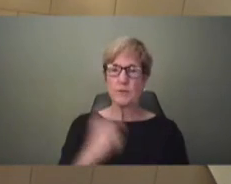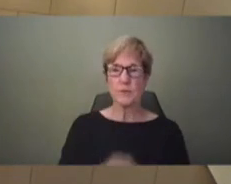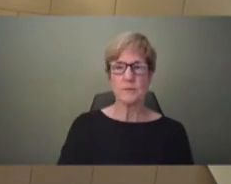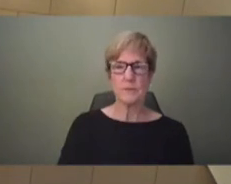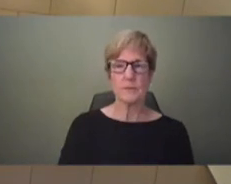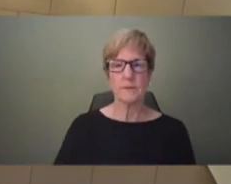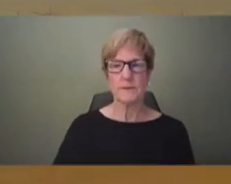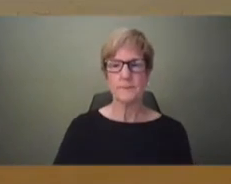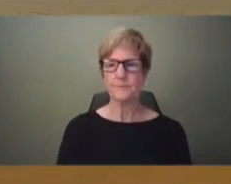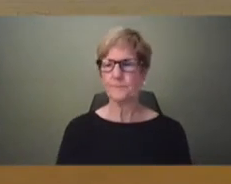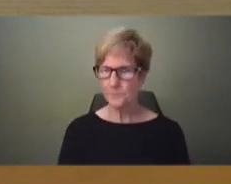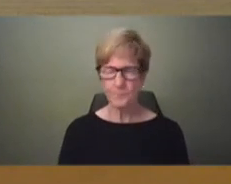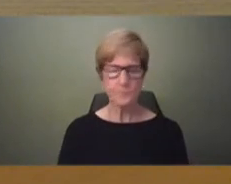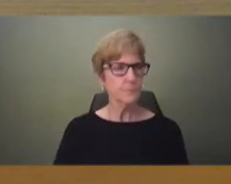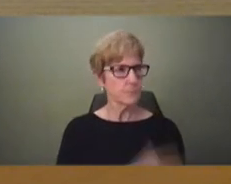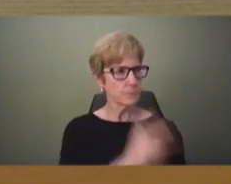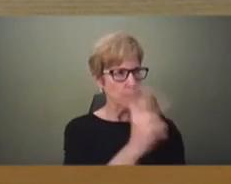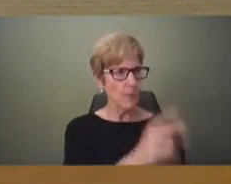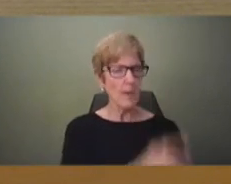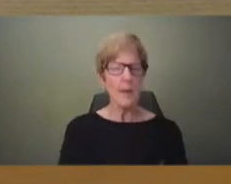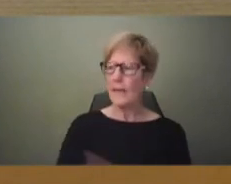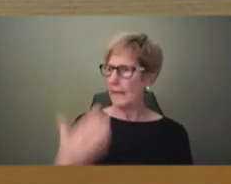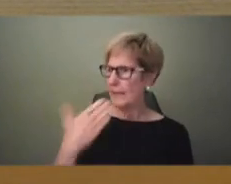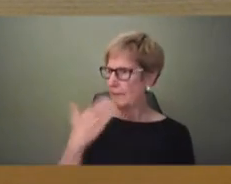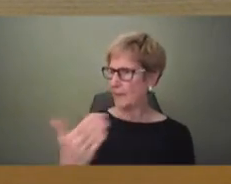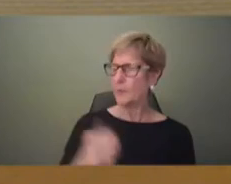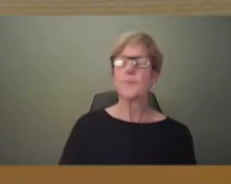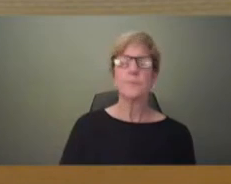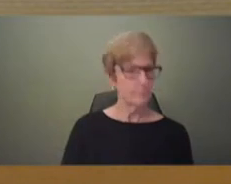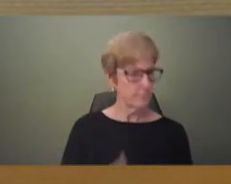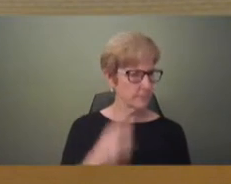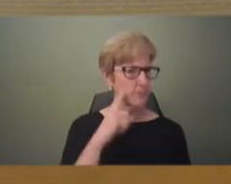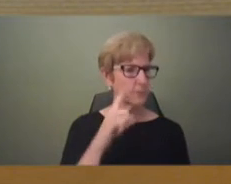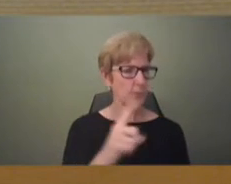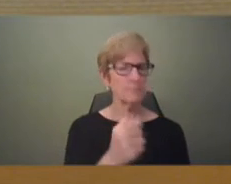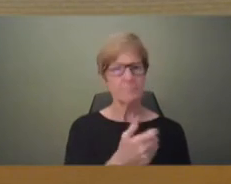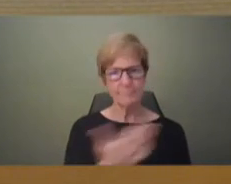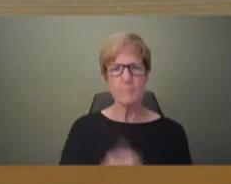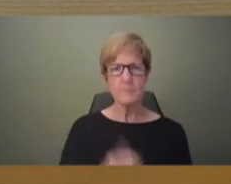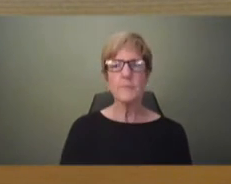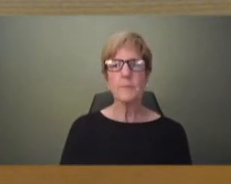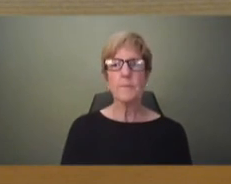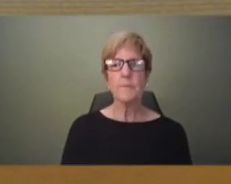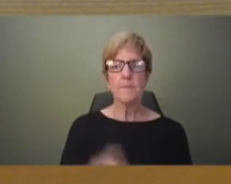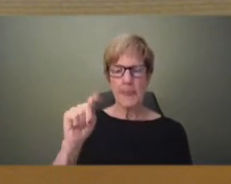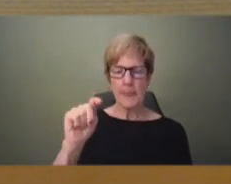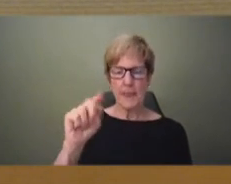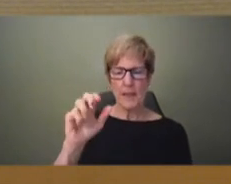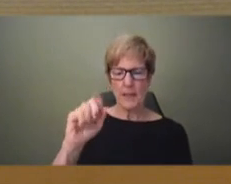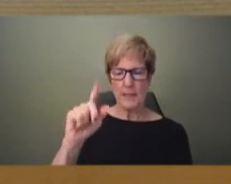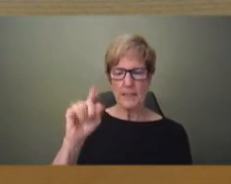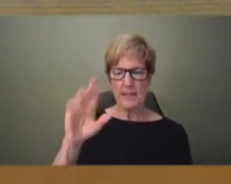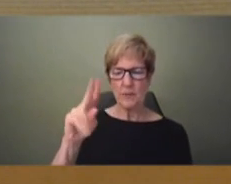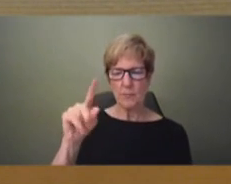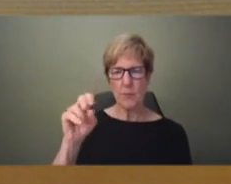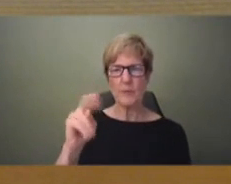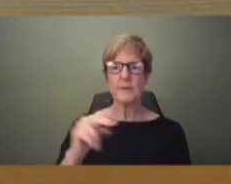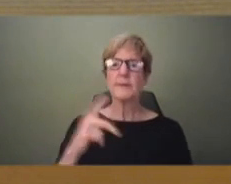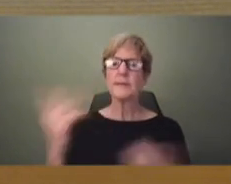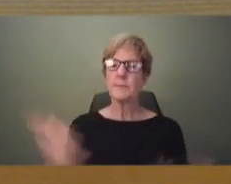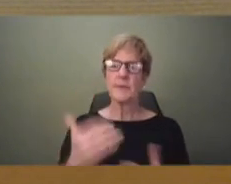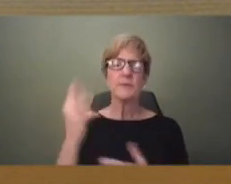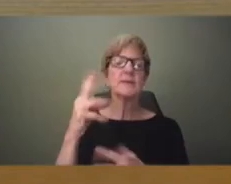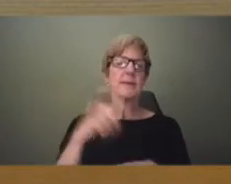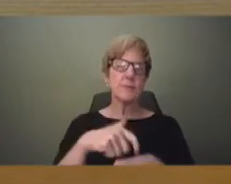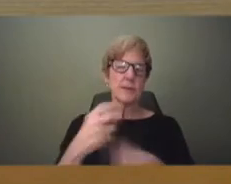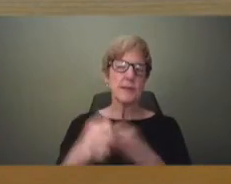Brown you have three minutes thank you mayor protim Colin Brown on behalf of the petitioner Taylor morson uh the Taylor morson team has been in front of you several times this year um working on